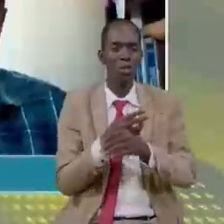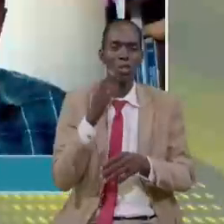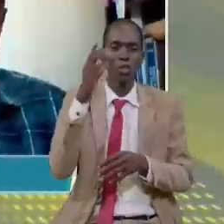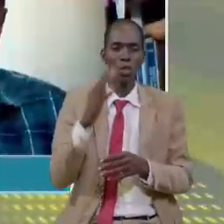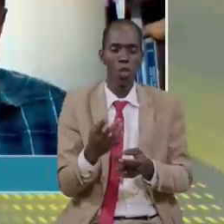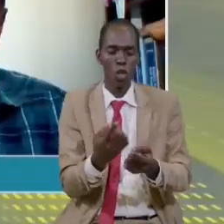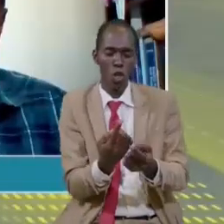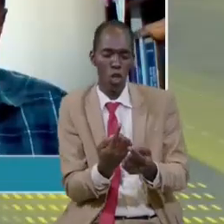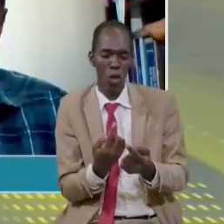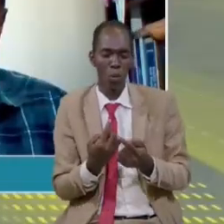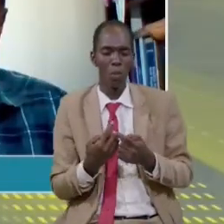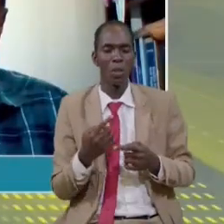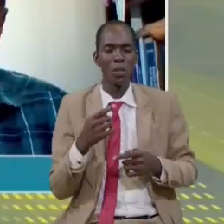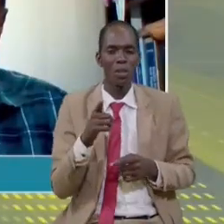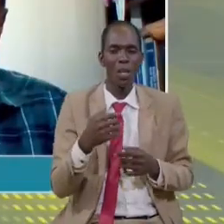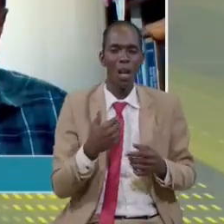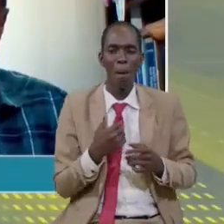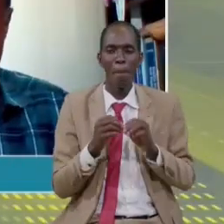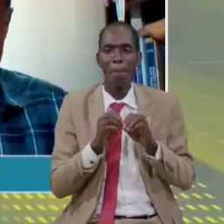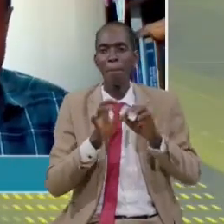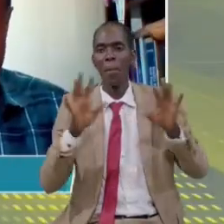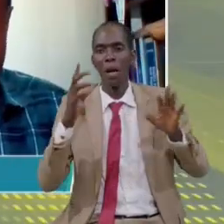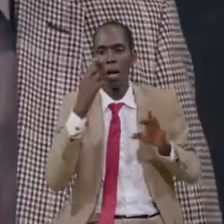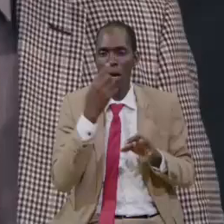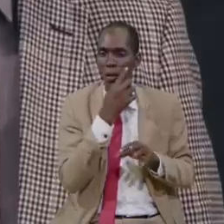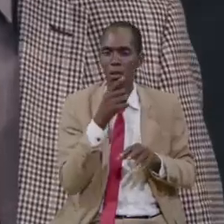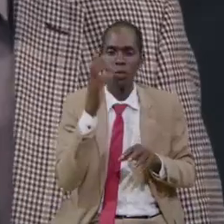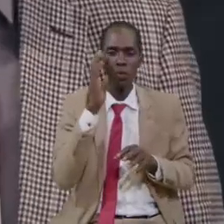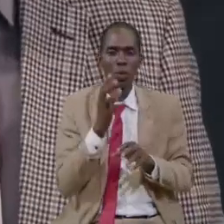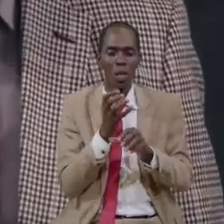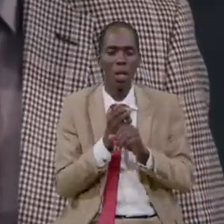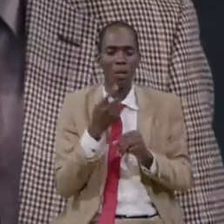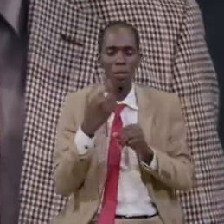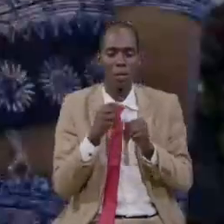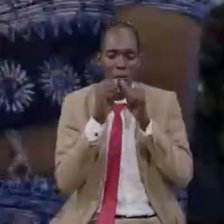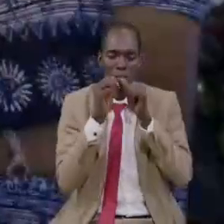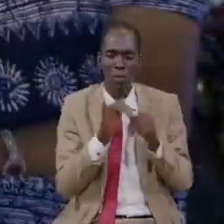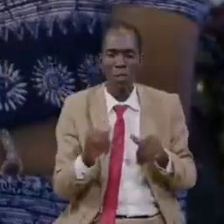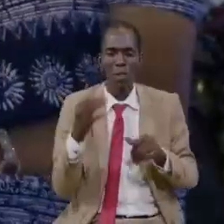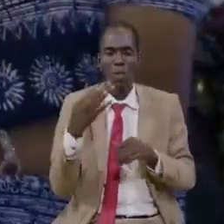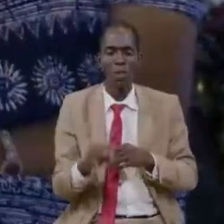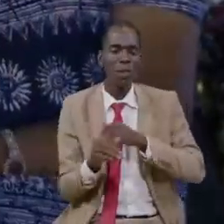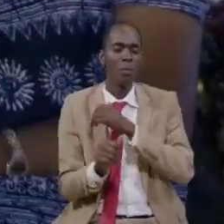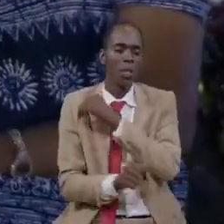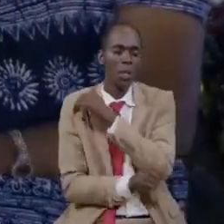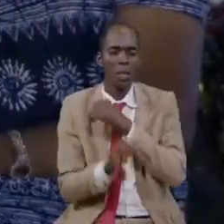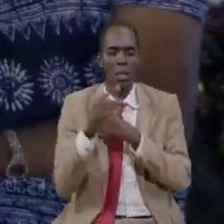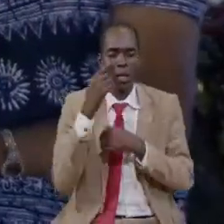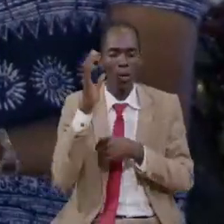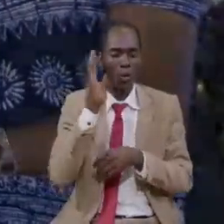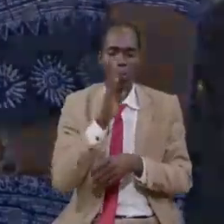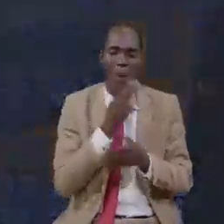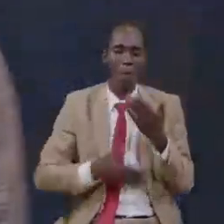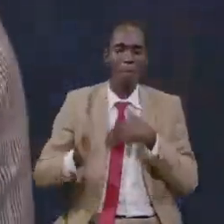bright eyesight. You have the blessing of Abraham, your eyes will come back. Yeah. Then he